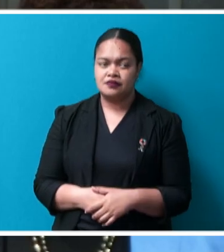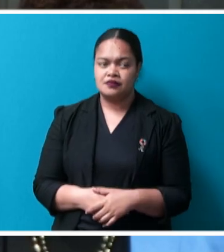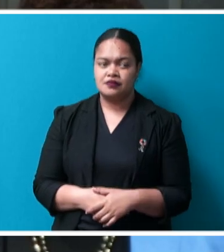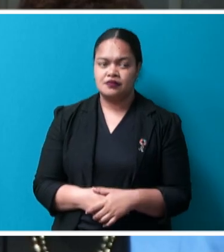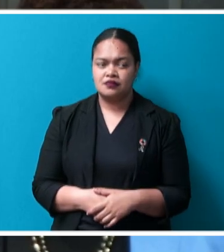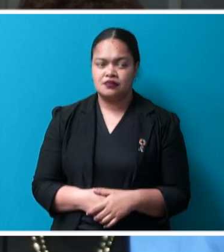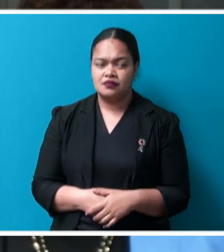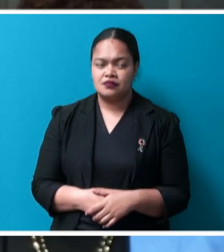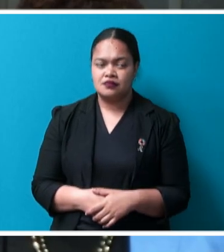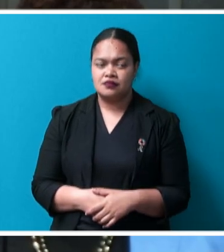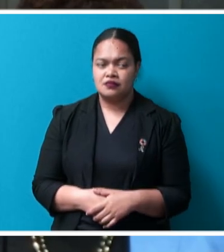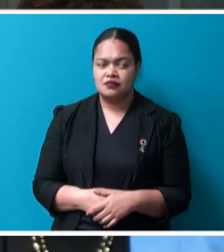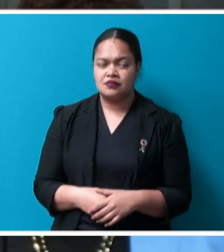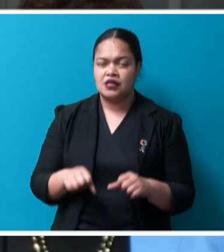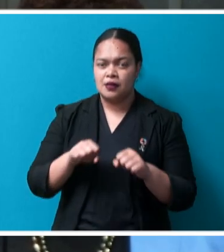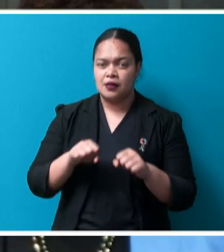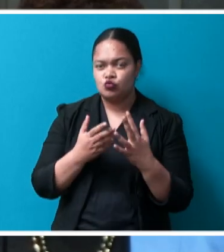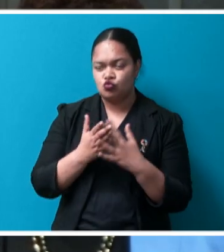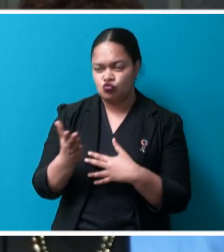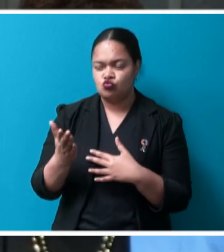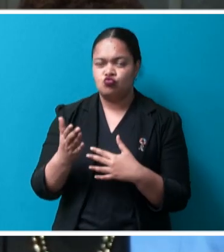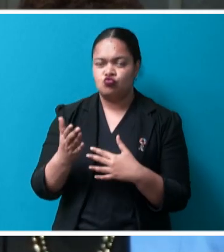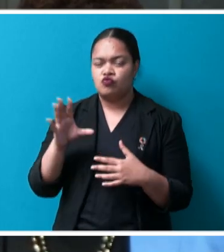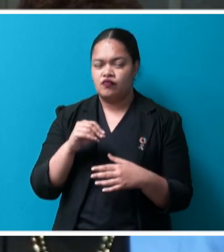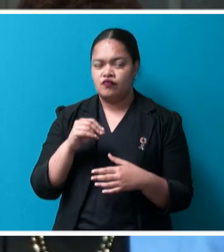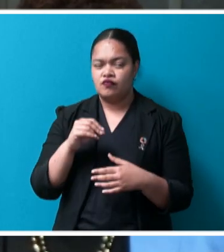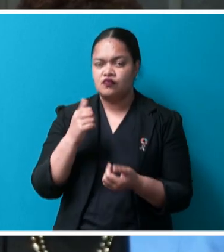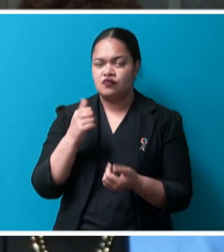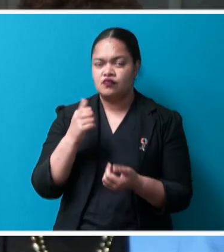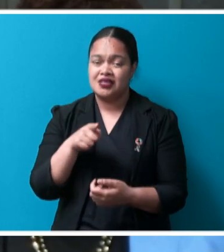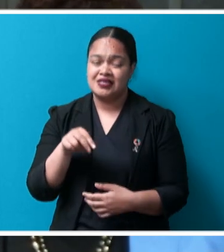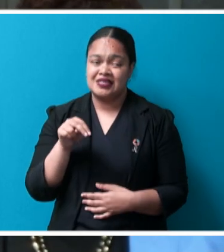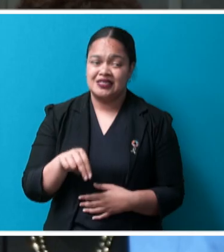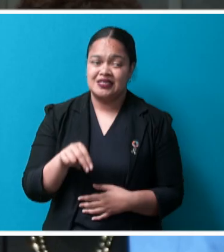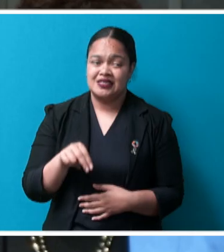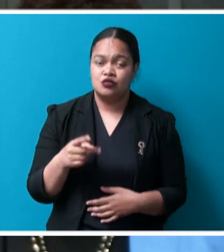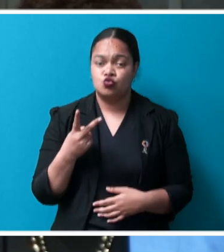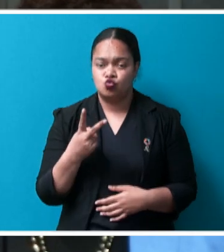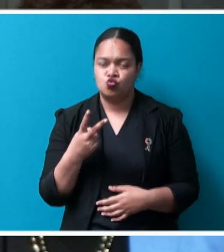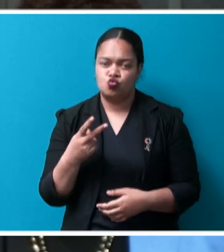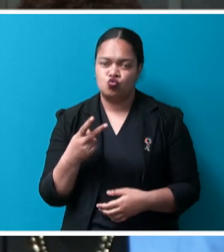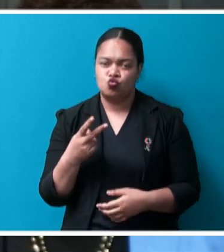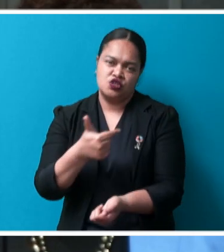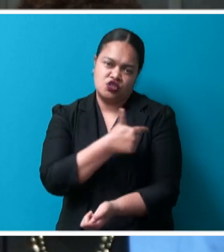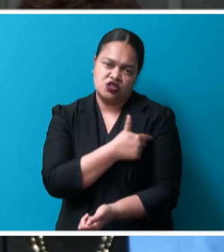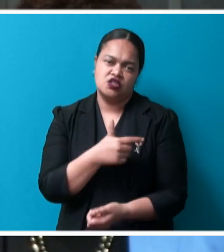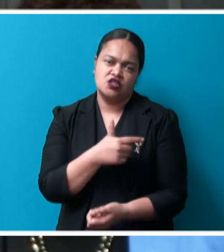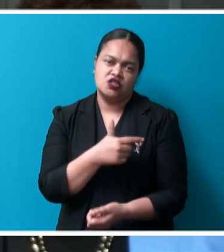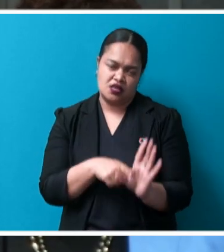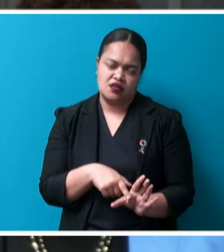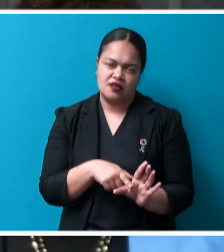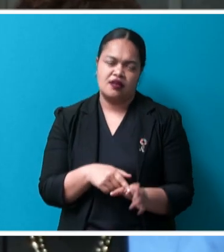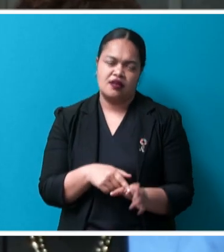lenacapavir, a breakthrough form of PrEP that requires only 2 injections a year to provide protections